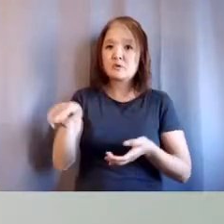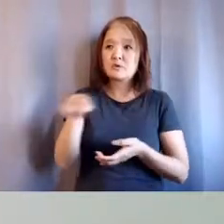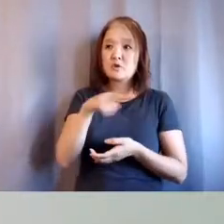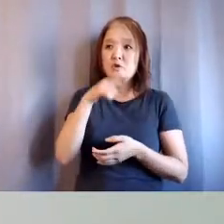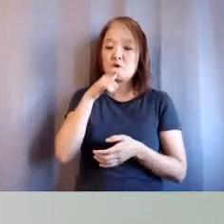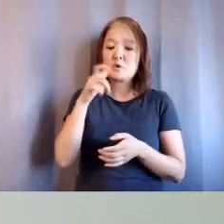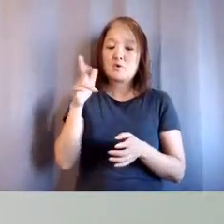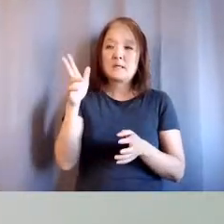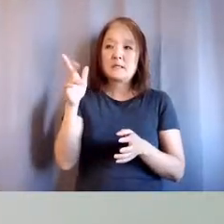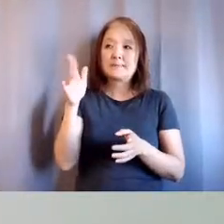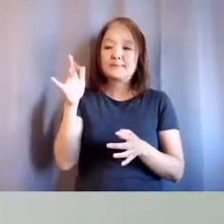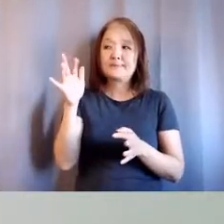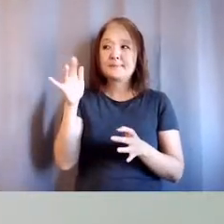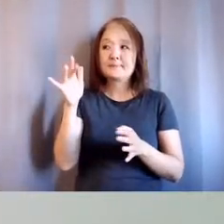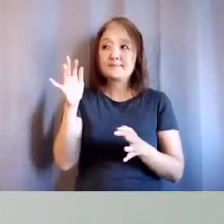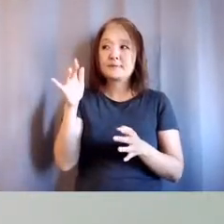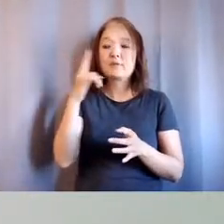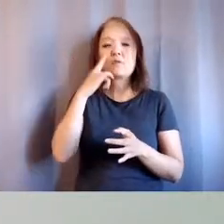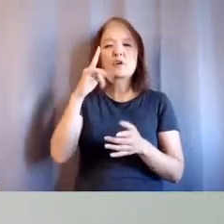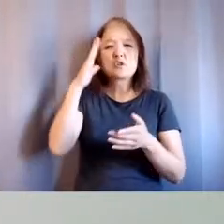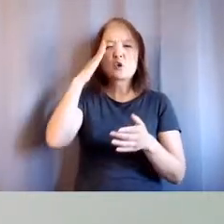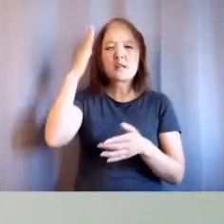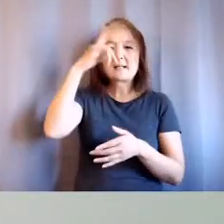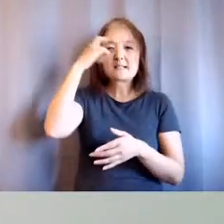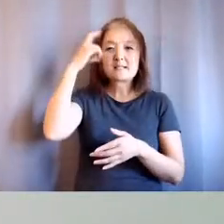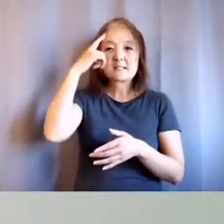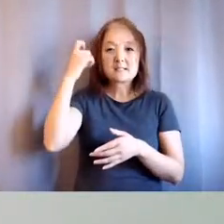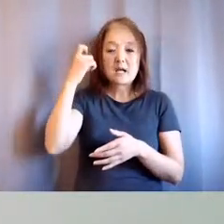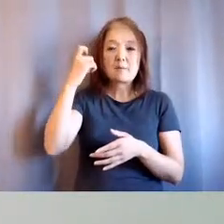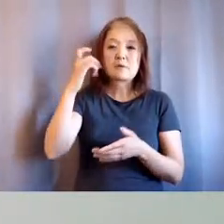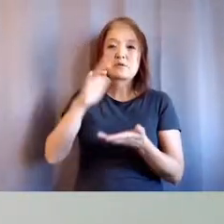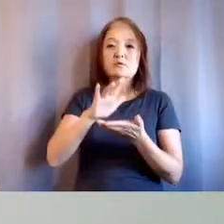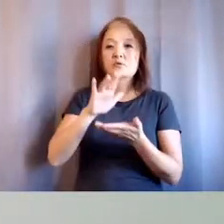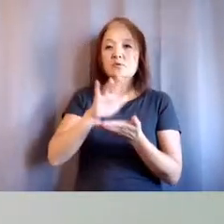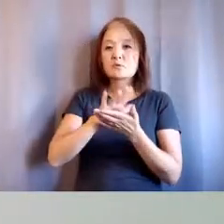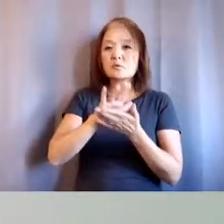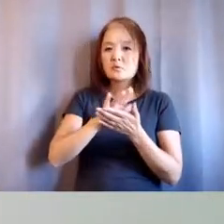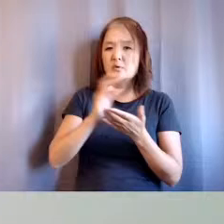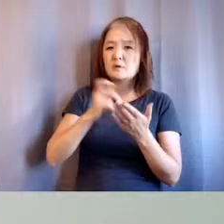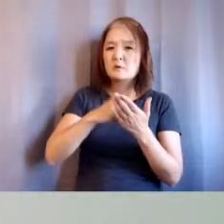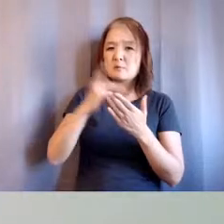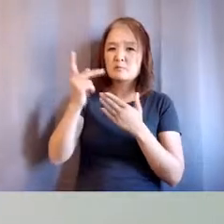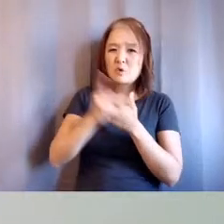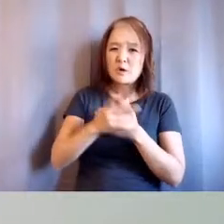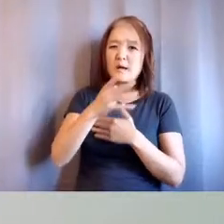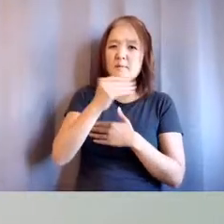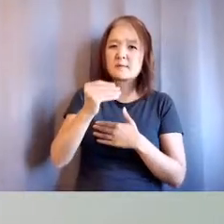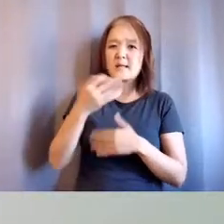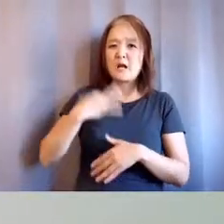apply in terms of summer school programs and credit recovery classes that are starting next week?